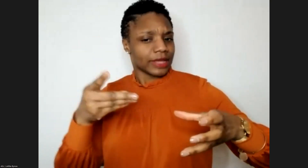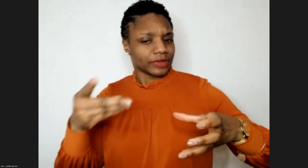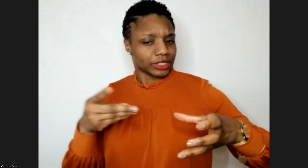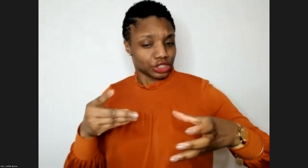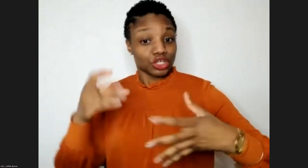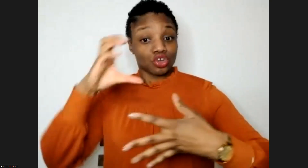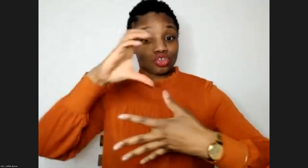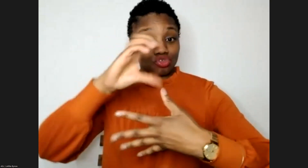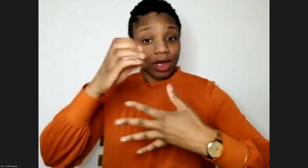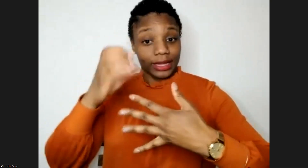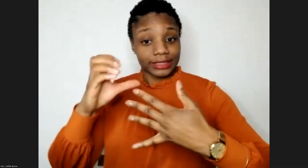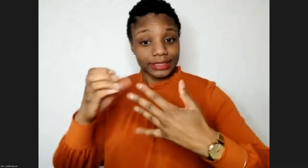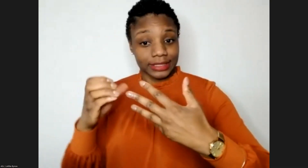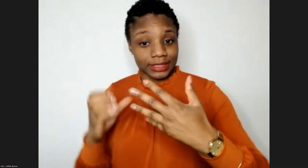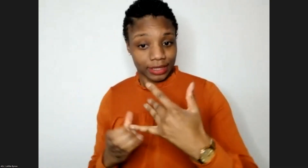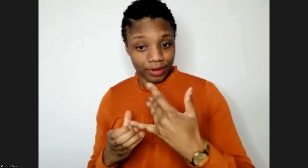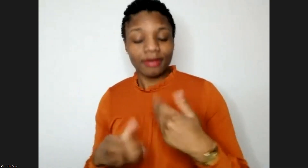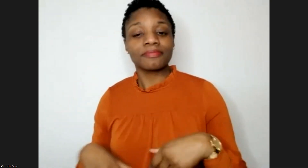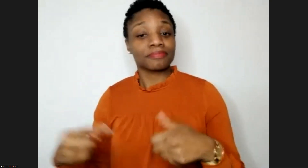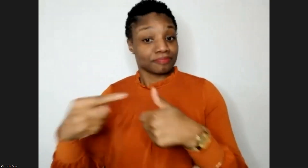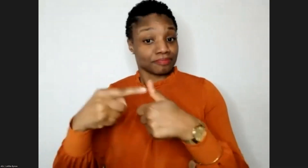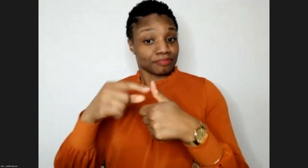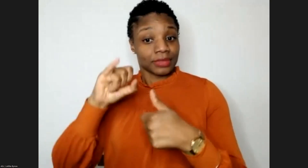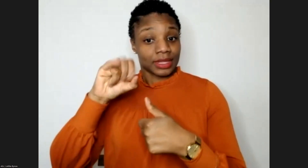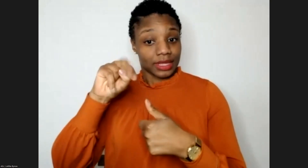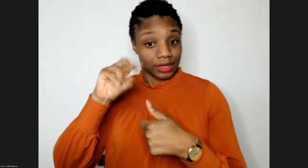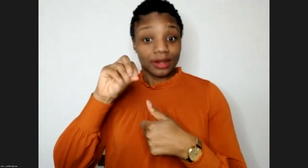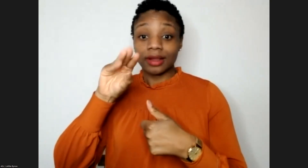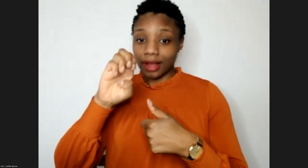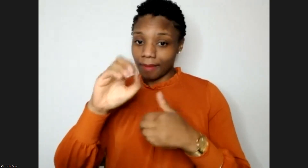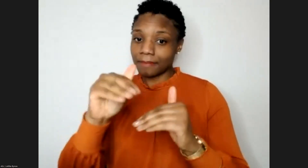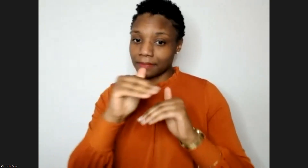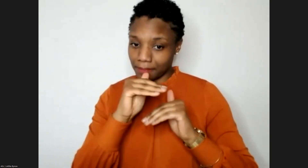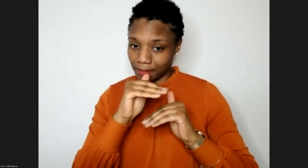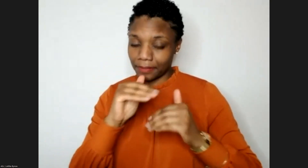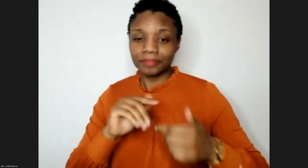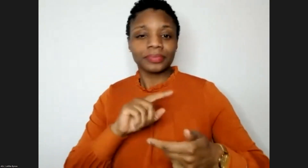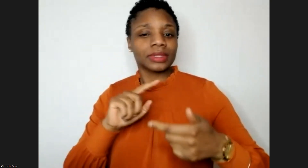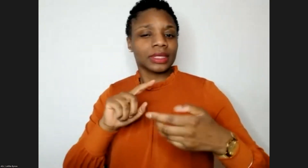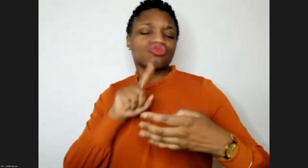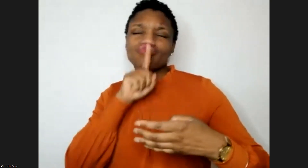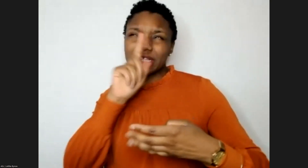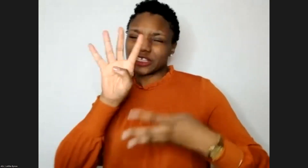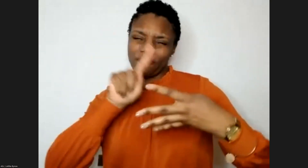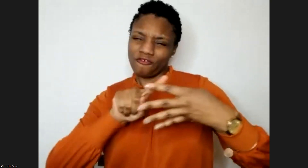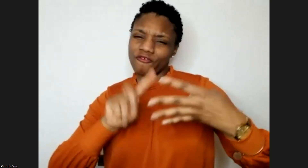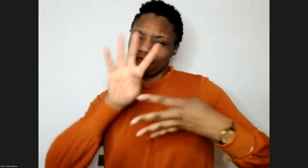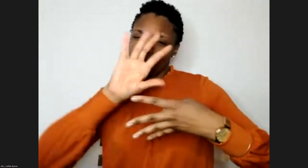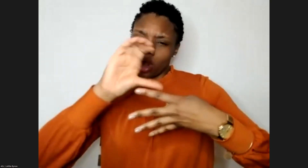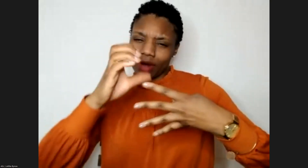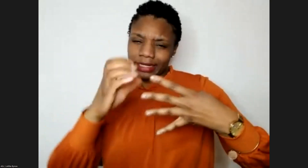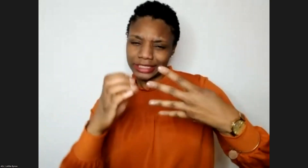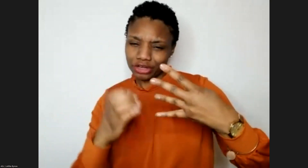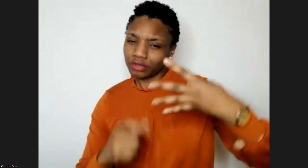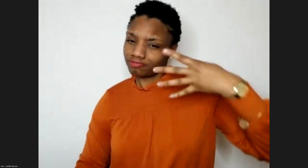are, I talked about one being income, but there are really four criteria, but there are sort of